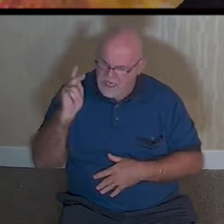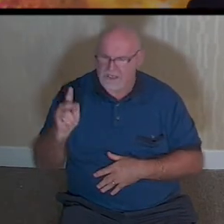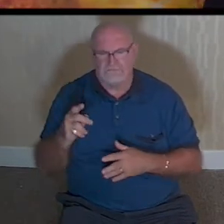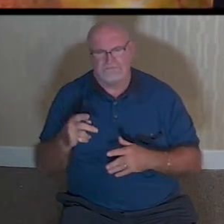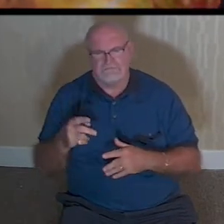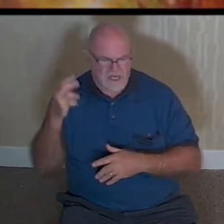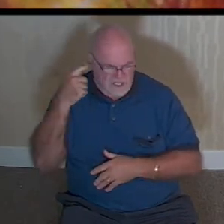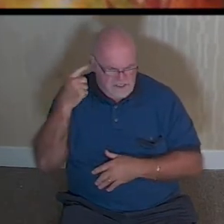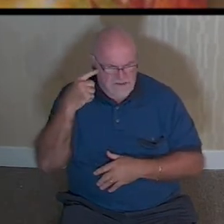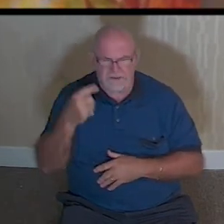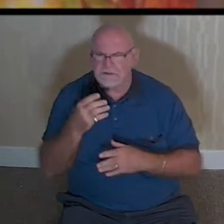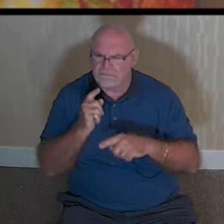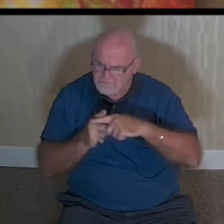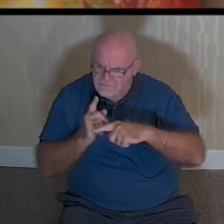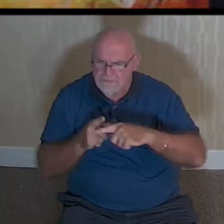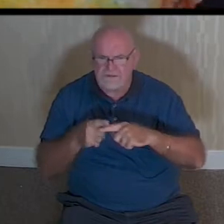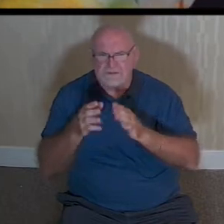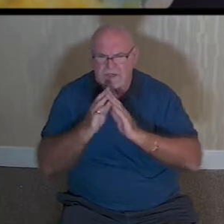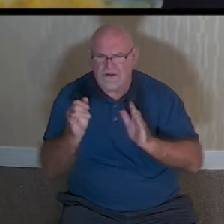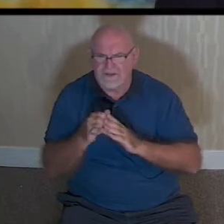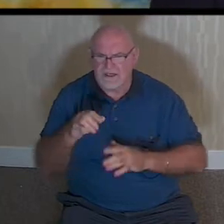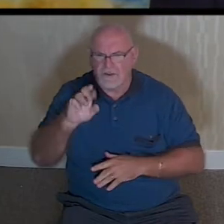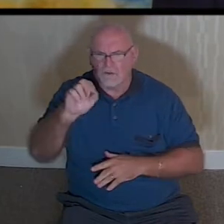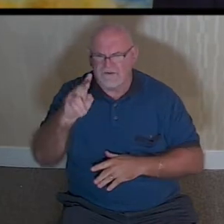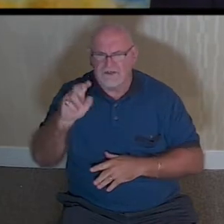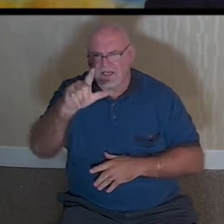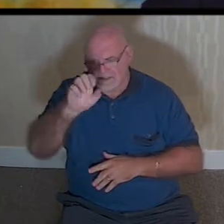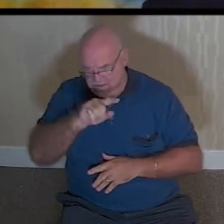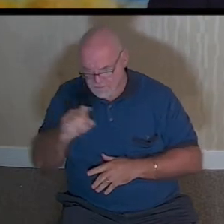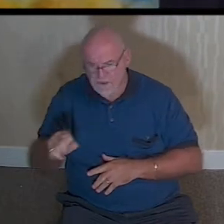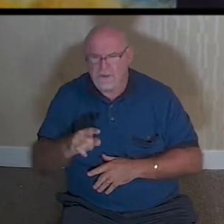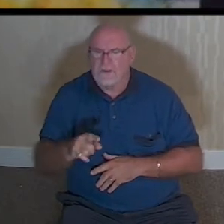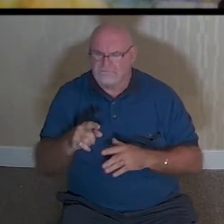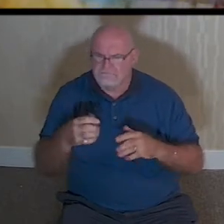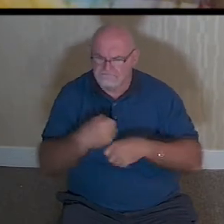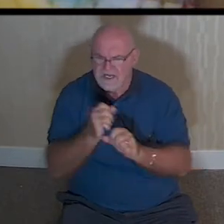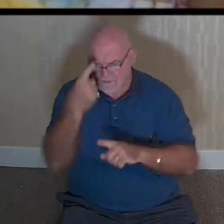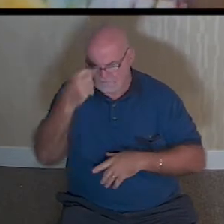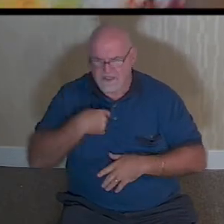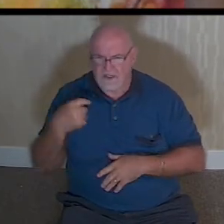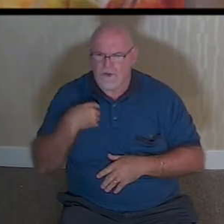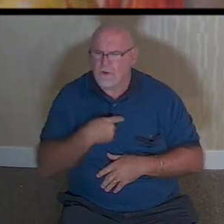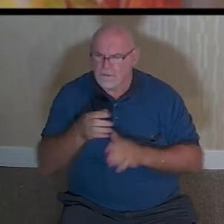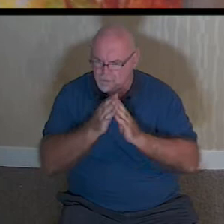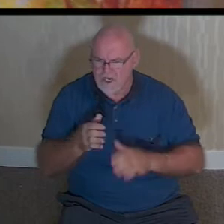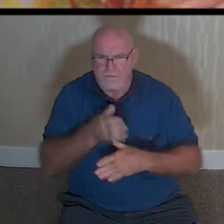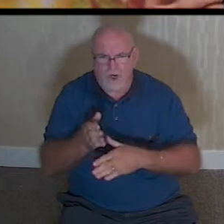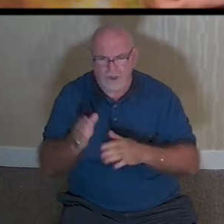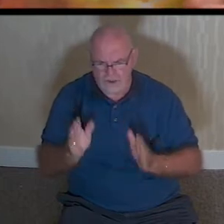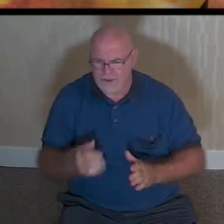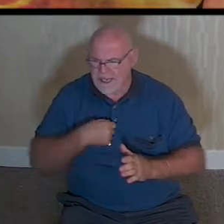Reverend Elizabeth had recorded for me. She and I were prayer partners for quite some time. And I